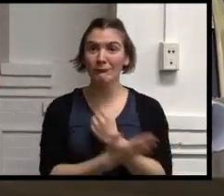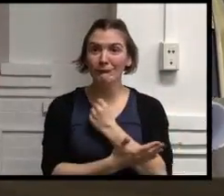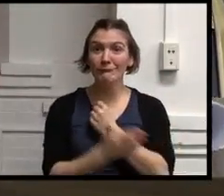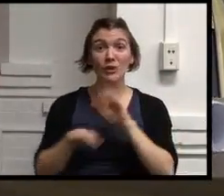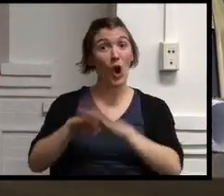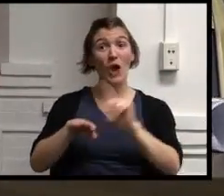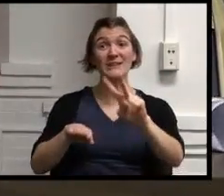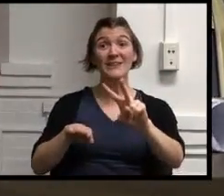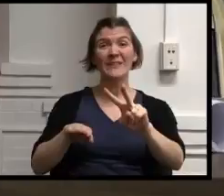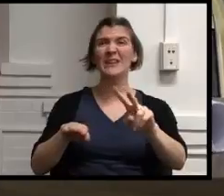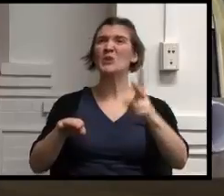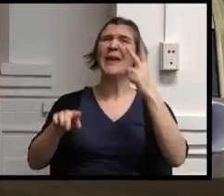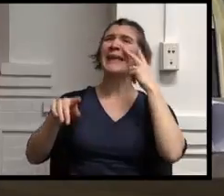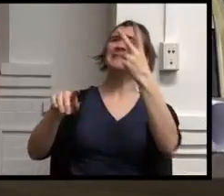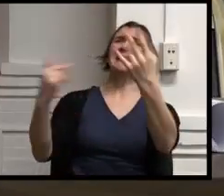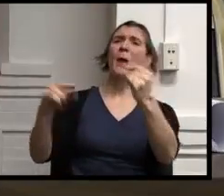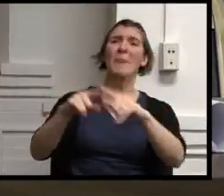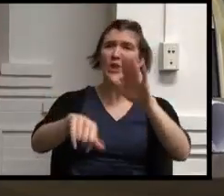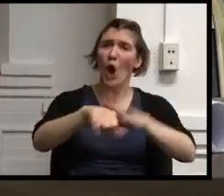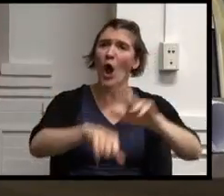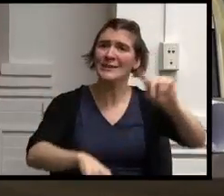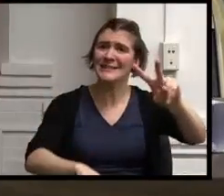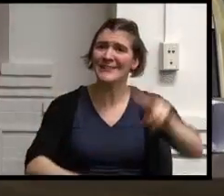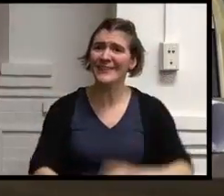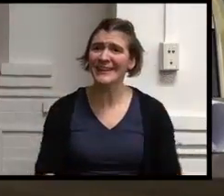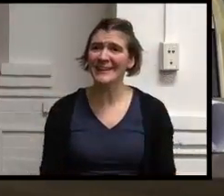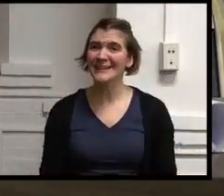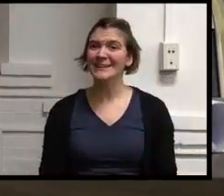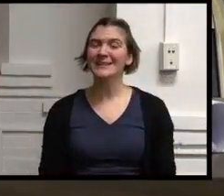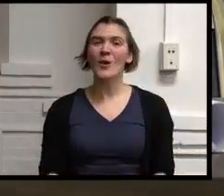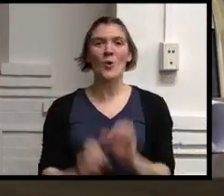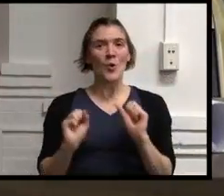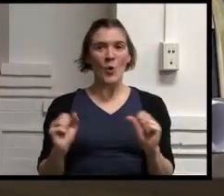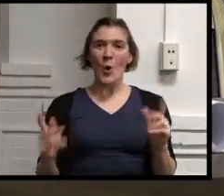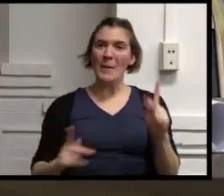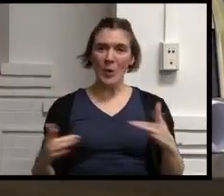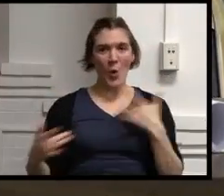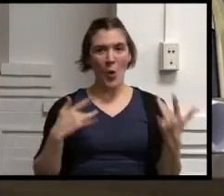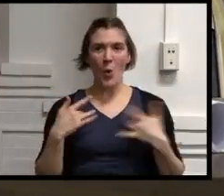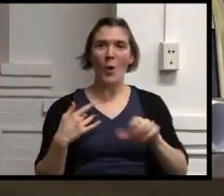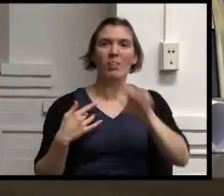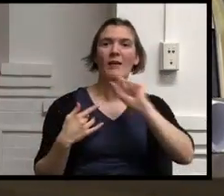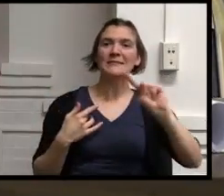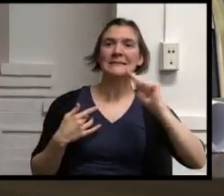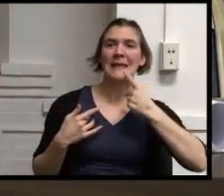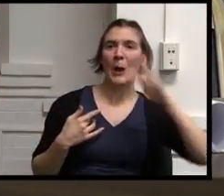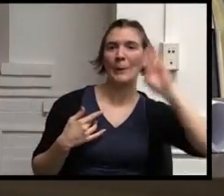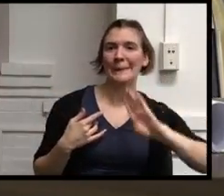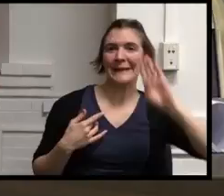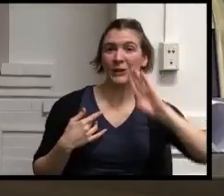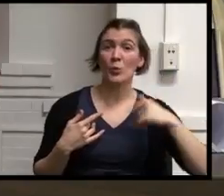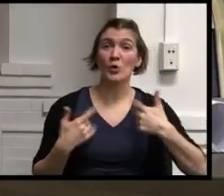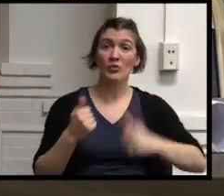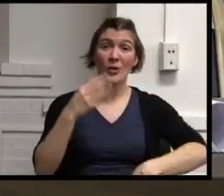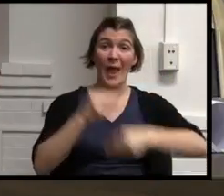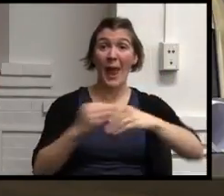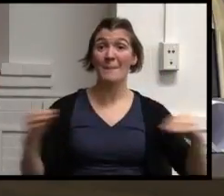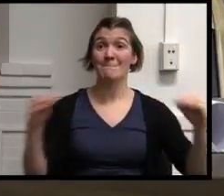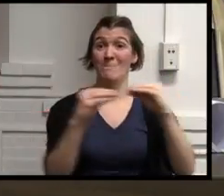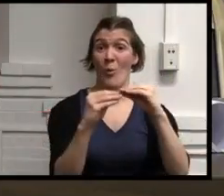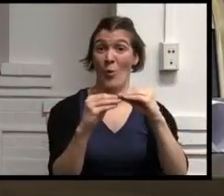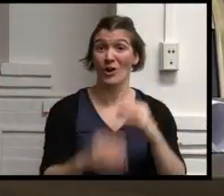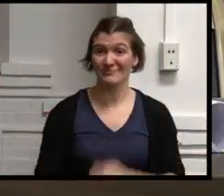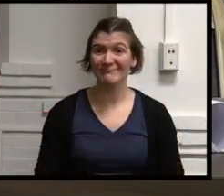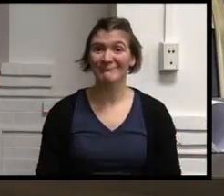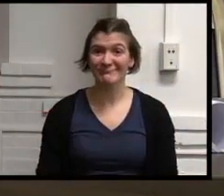You're on TV even though it doesn't show up there. Relative to the sour, Yeah, people seem to like our sour beers, so we're gonna try to make a little more of them.